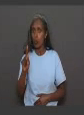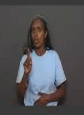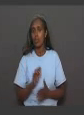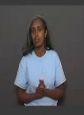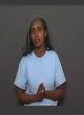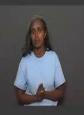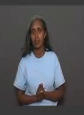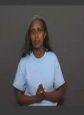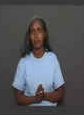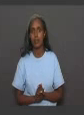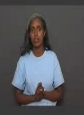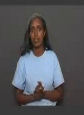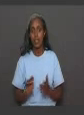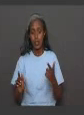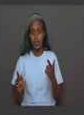101.